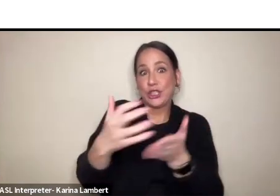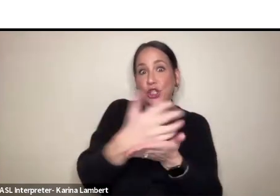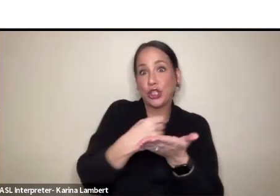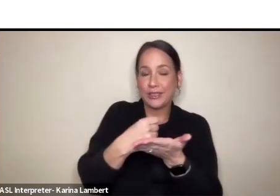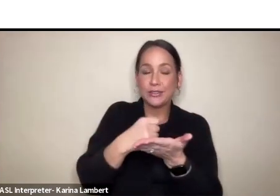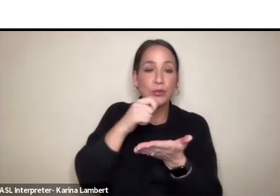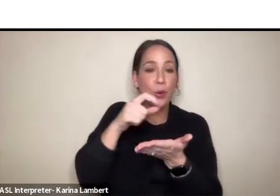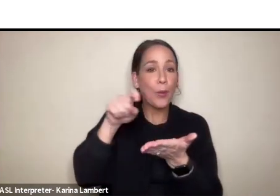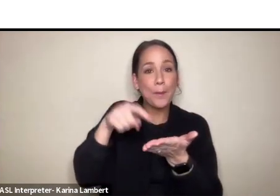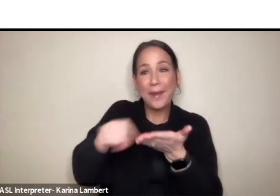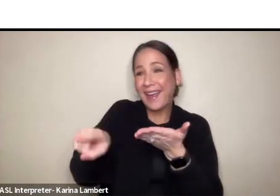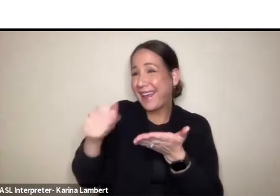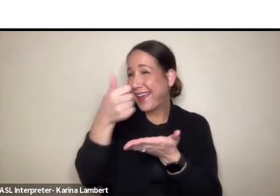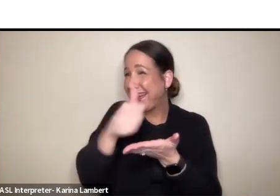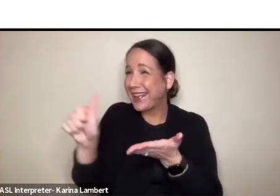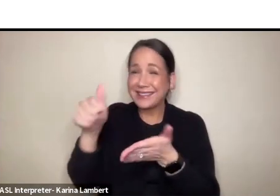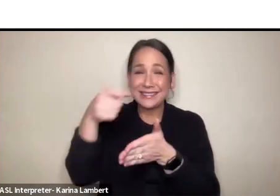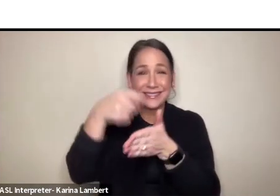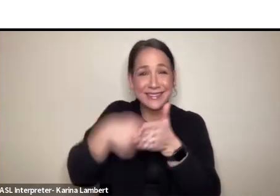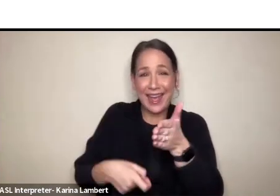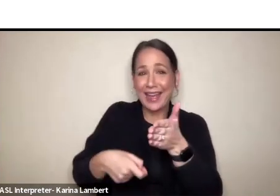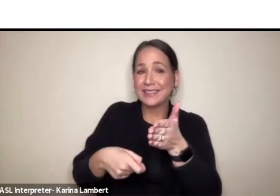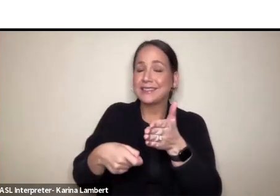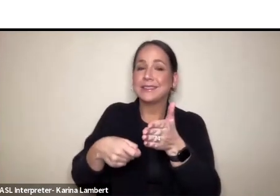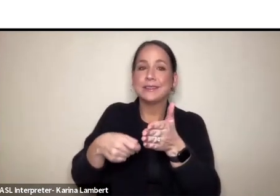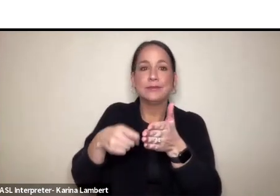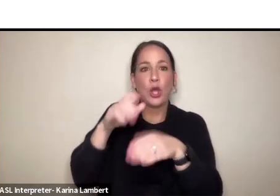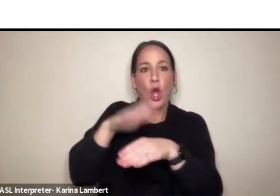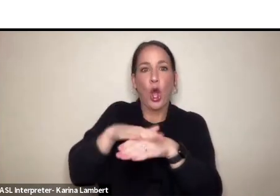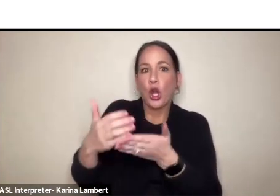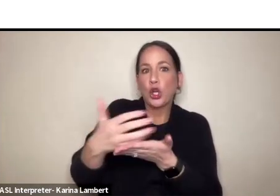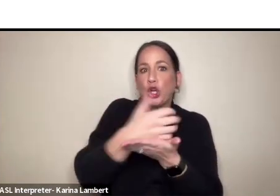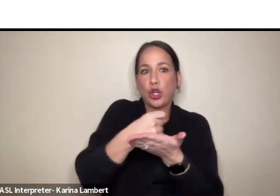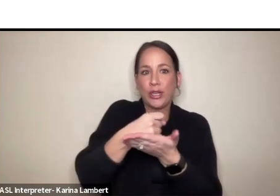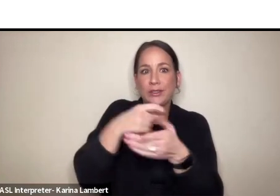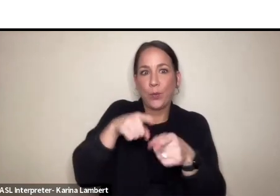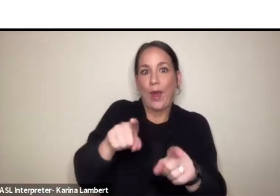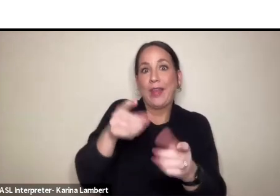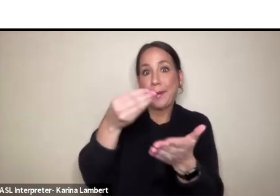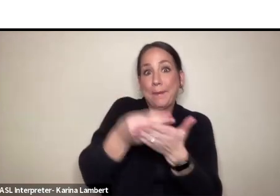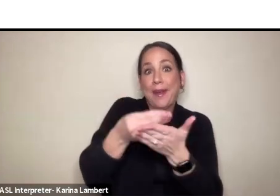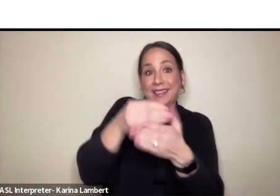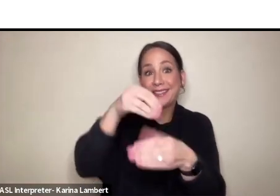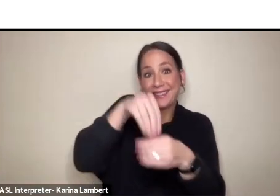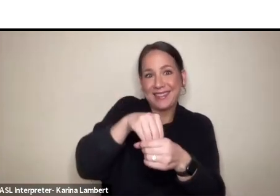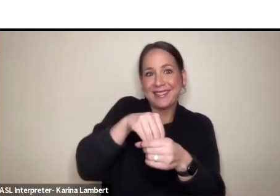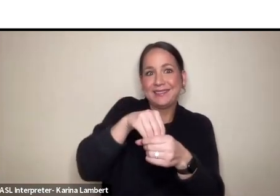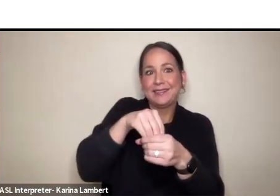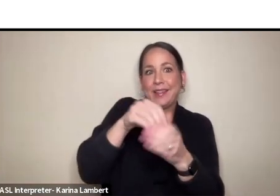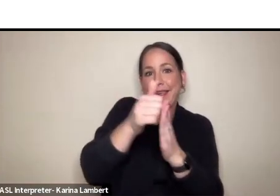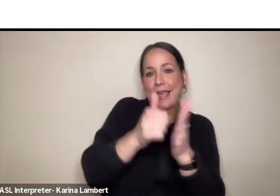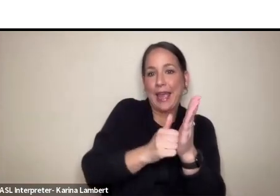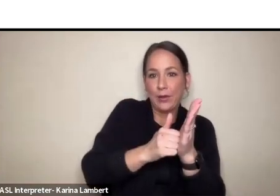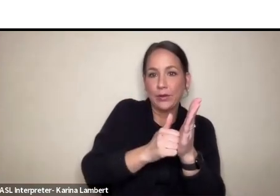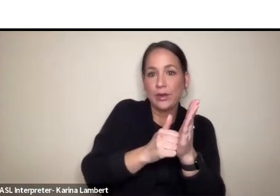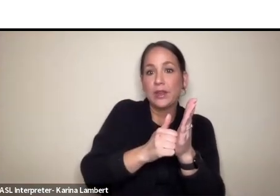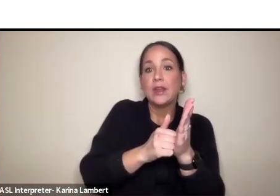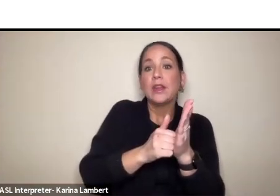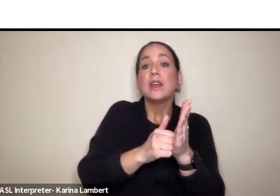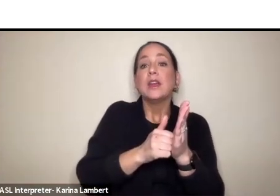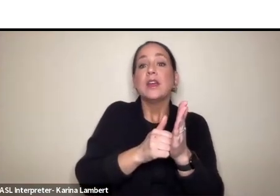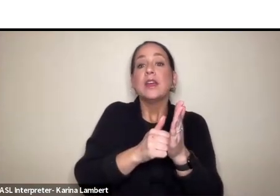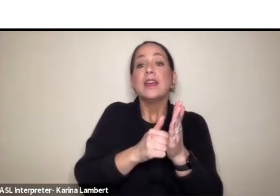taxes on those earnings, not while the money's in the ABLE account and not while you take it out either, provided that those funds,